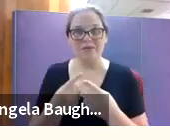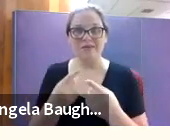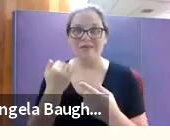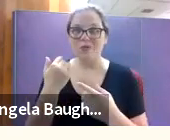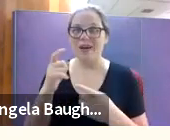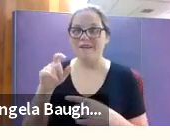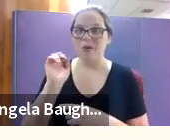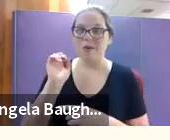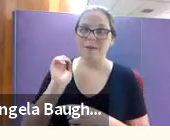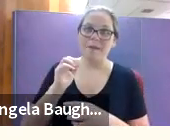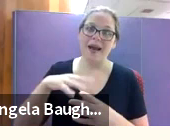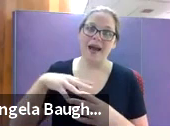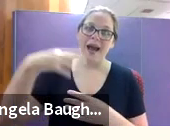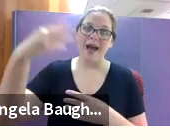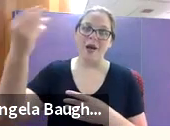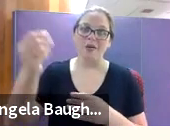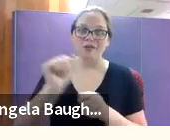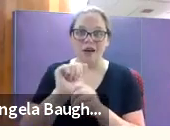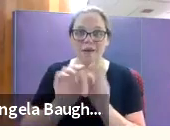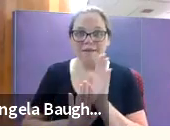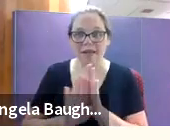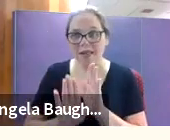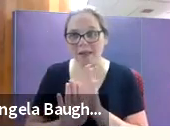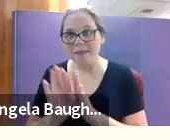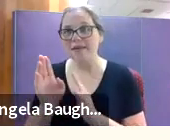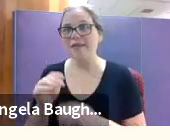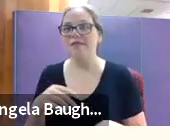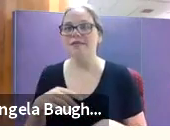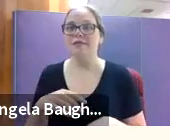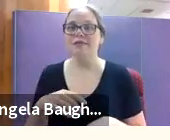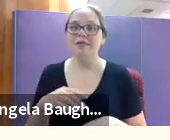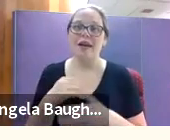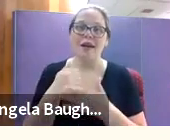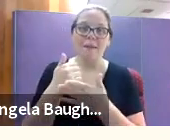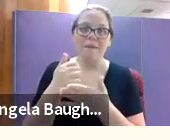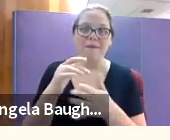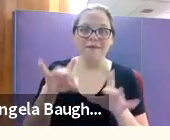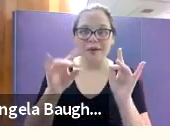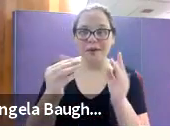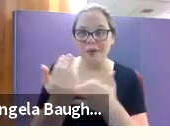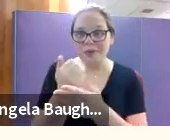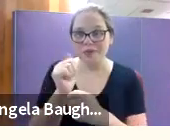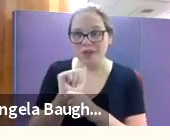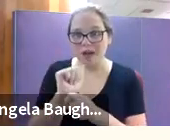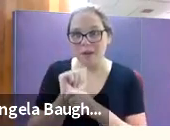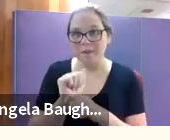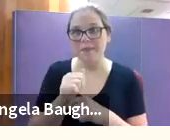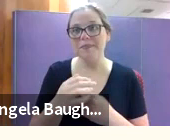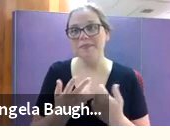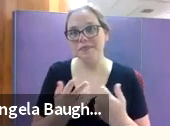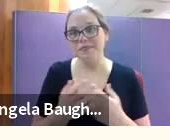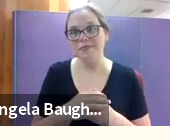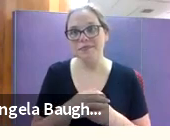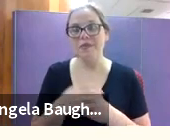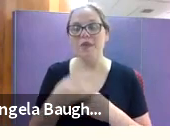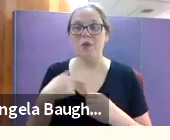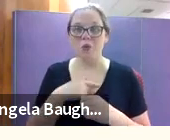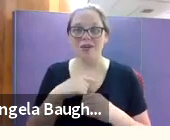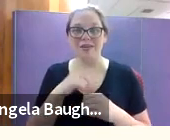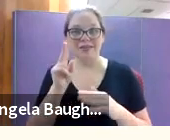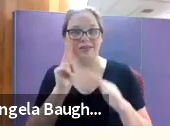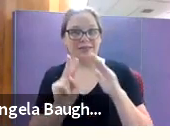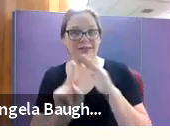back out and do job development and do, help them find new jobs. We're